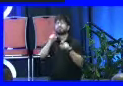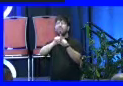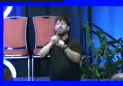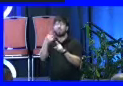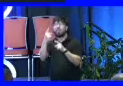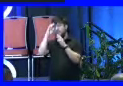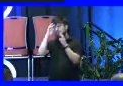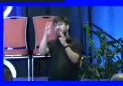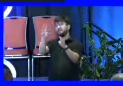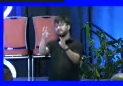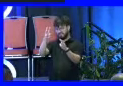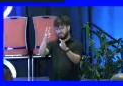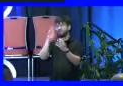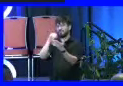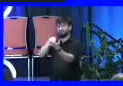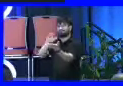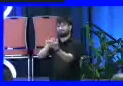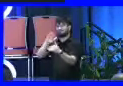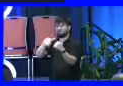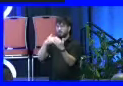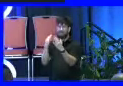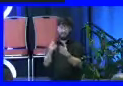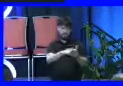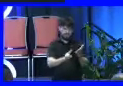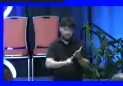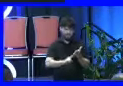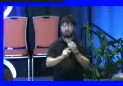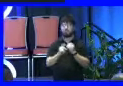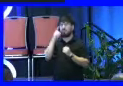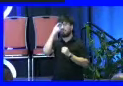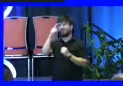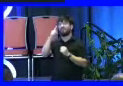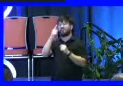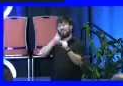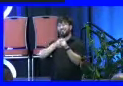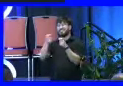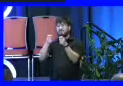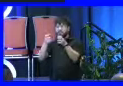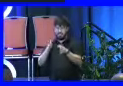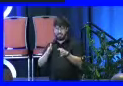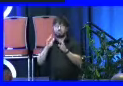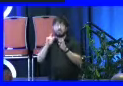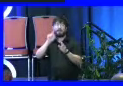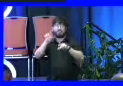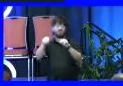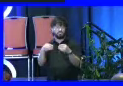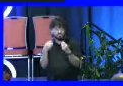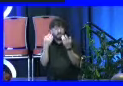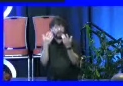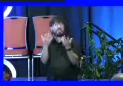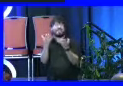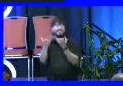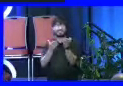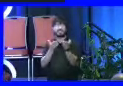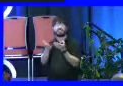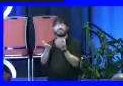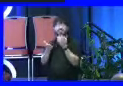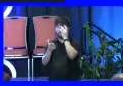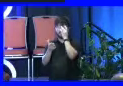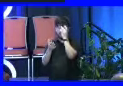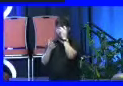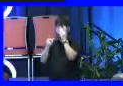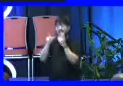did put it in all of our plan contracts, so that all of our managed care plans do have to provide the population health management service,